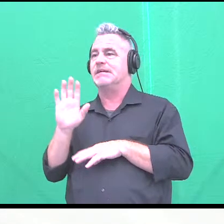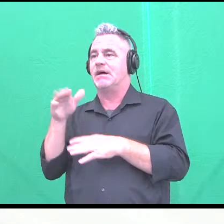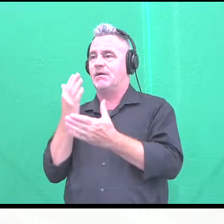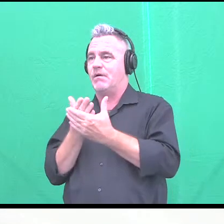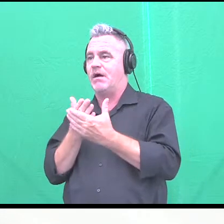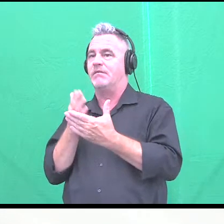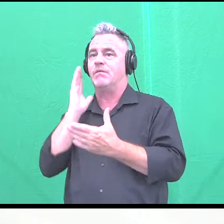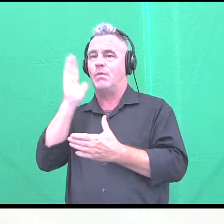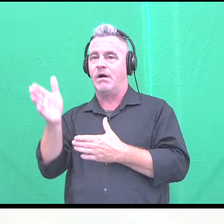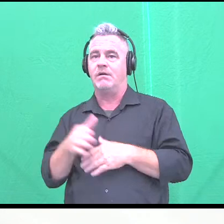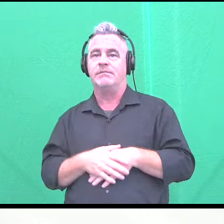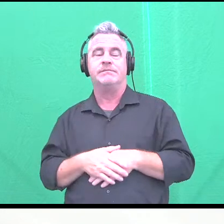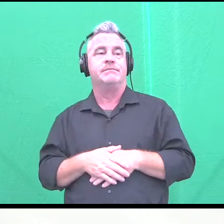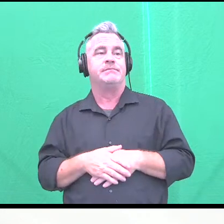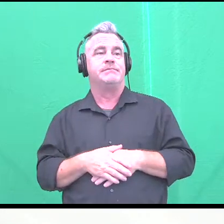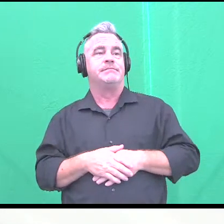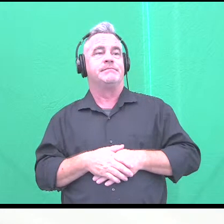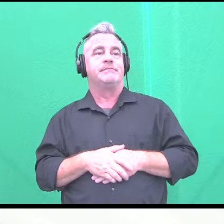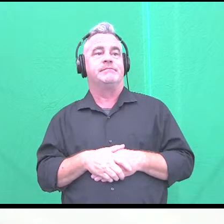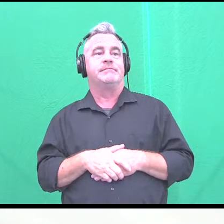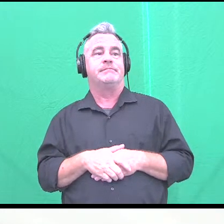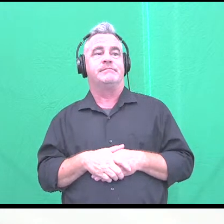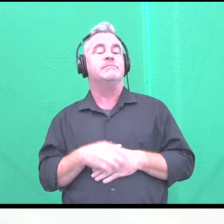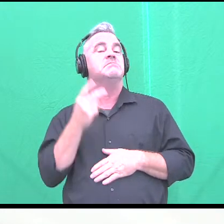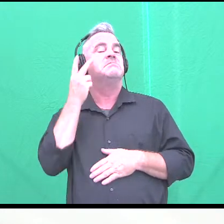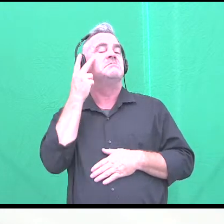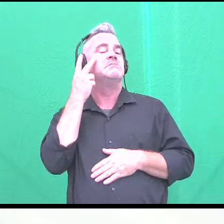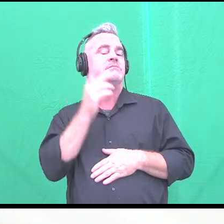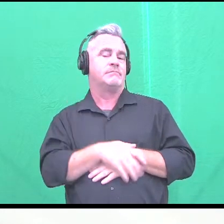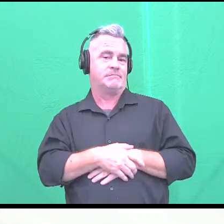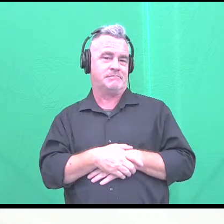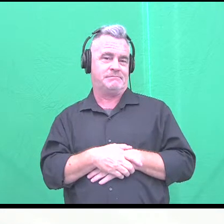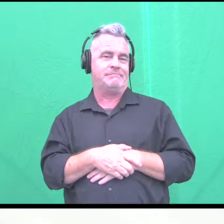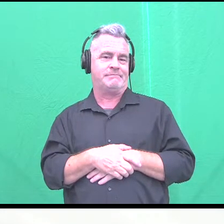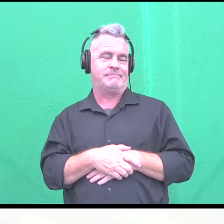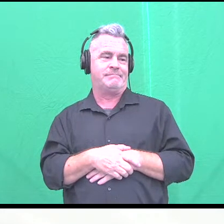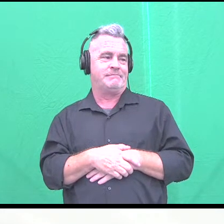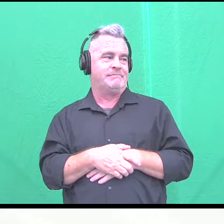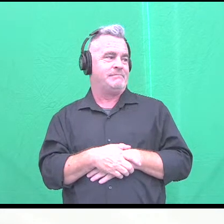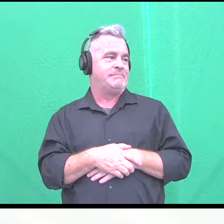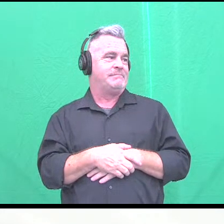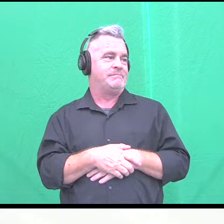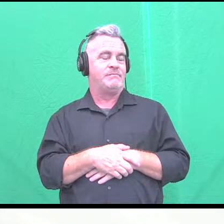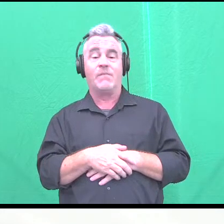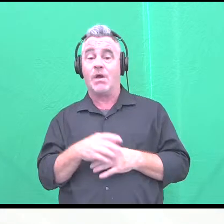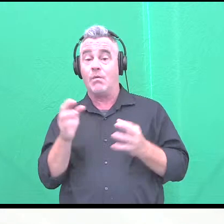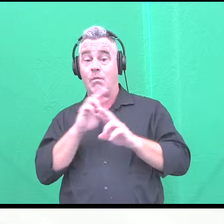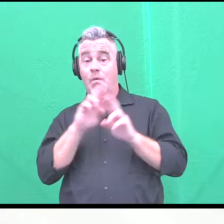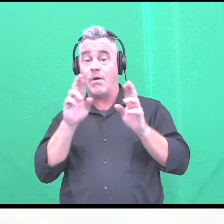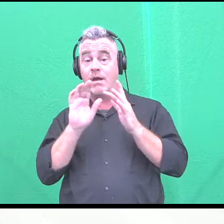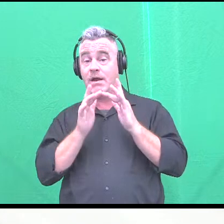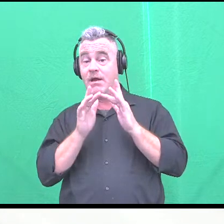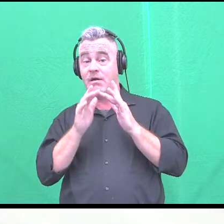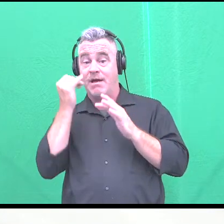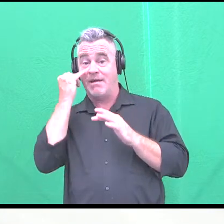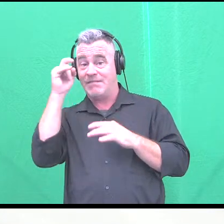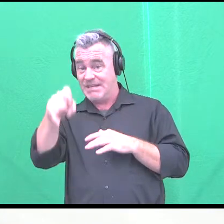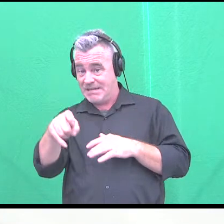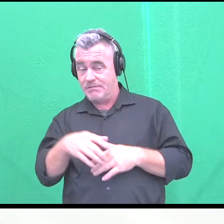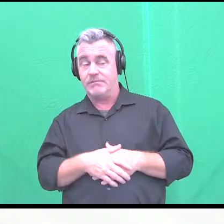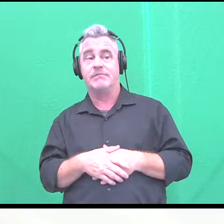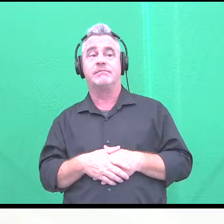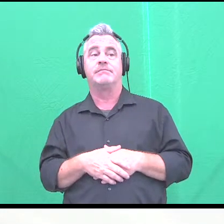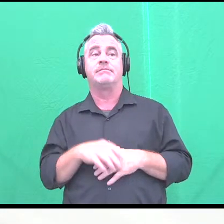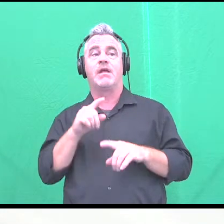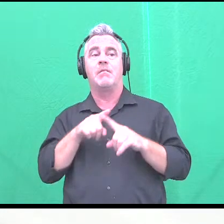happens. So but we're poised well to make that a virtual event if we need to. So right now it's